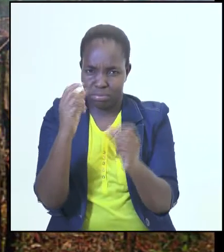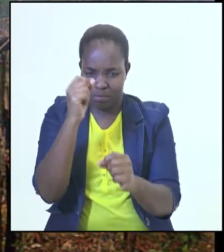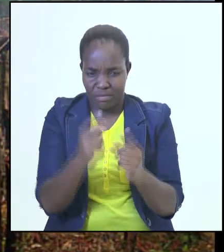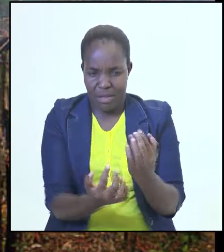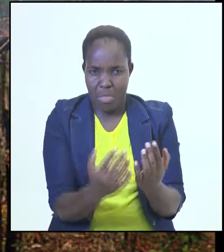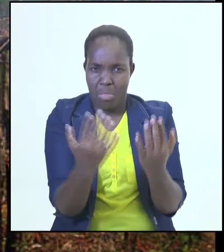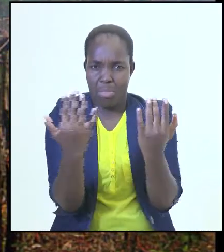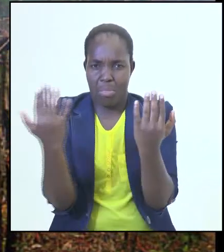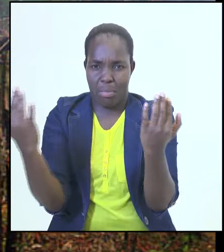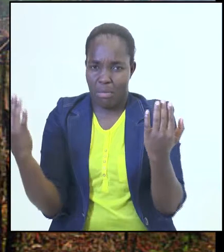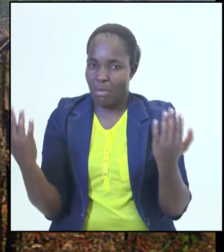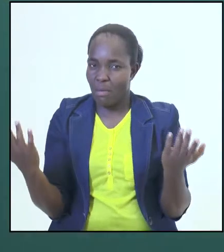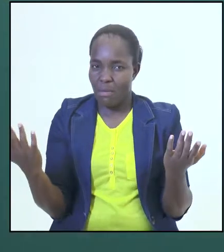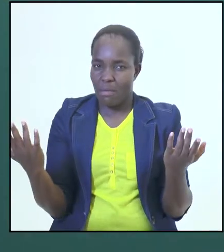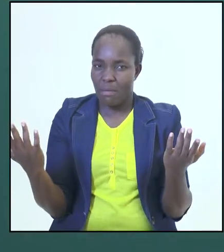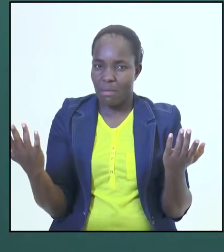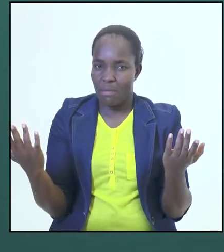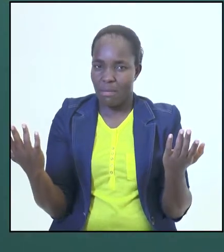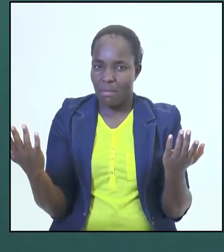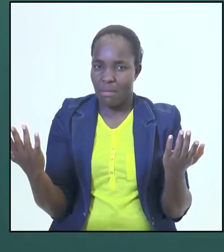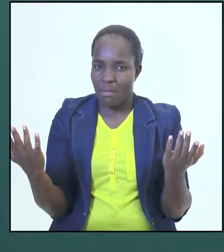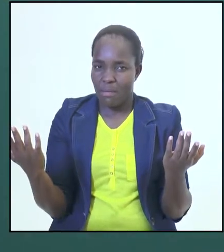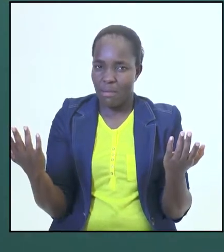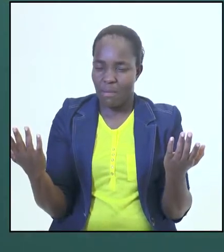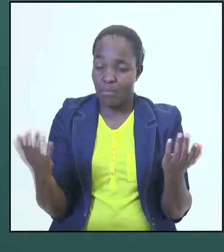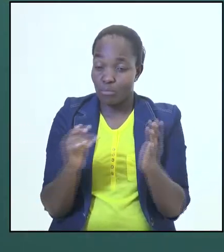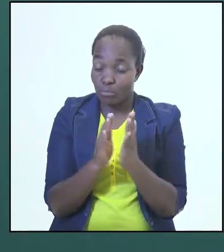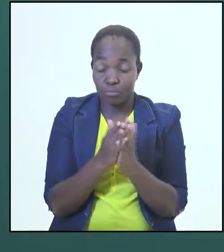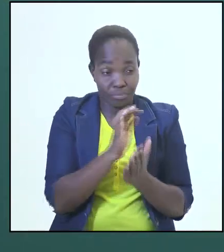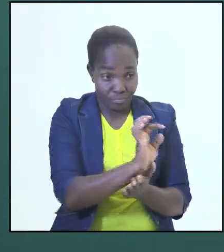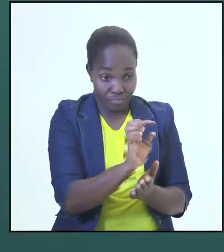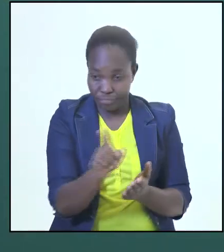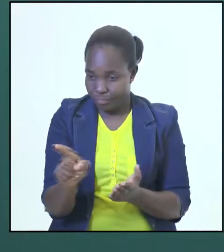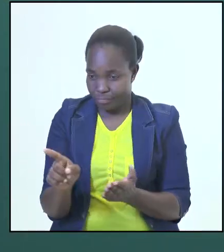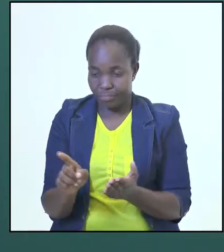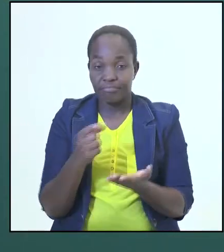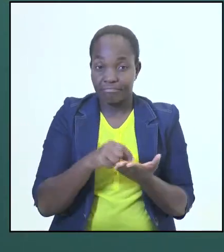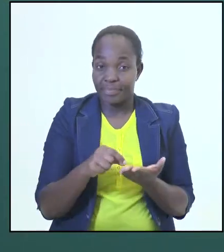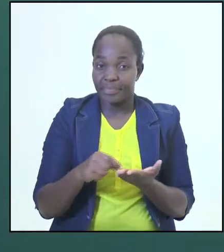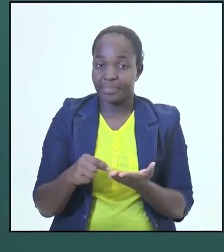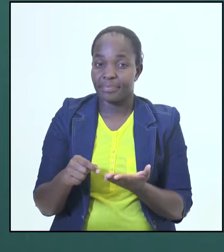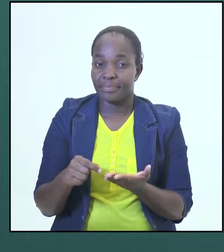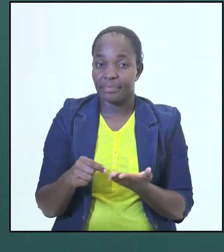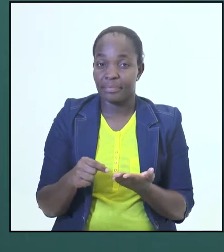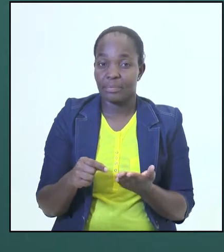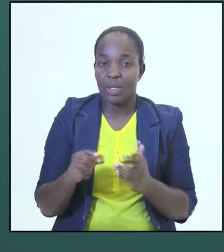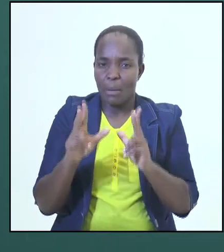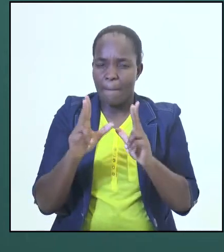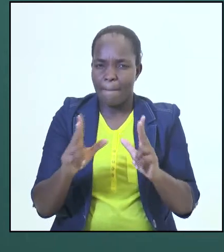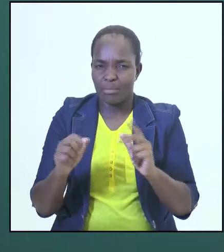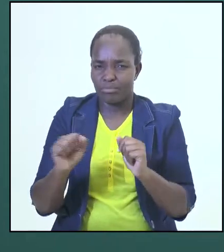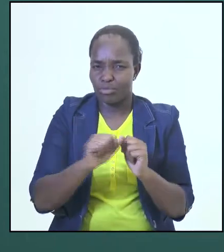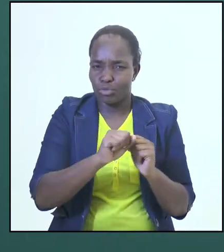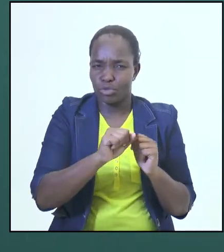can cause serious damage to the environment. You can make the following notes in your books. We find that humans clear large areas